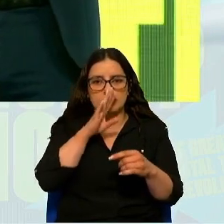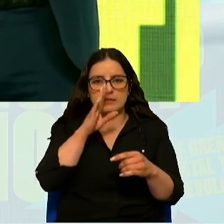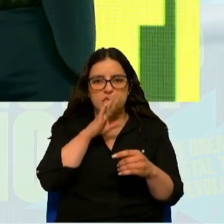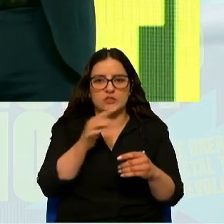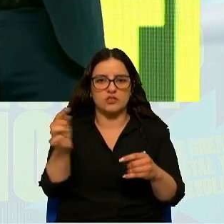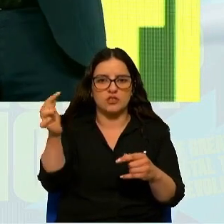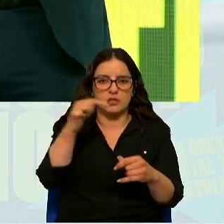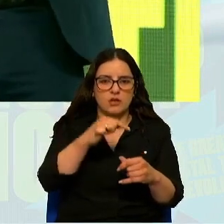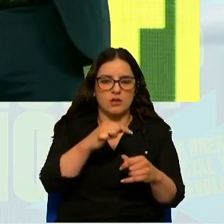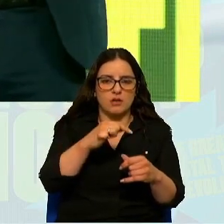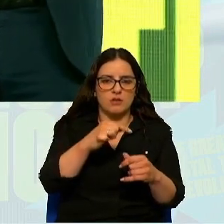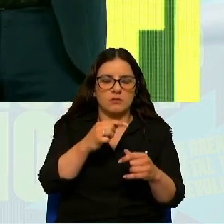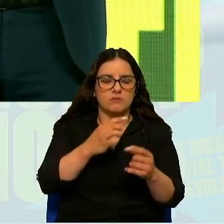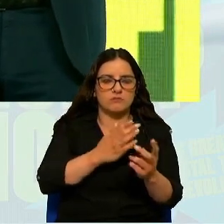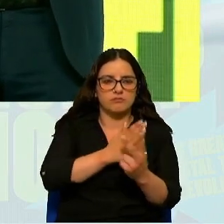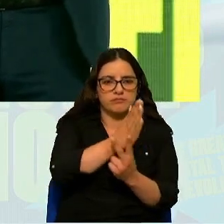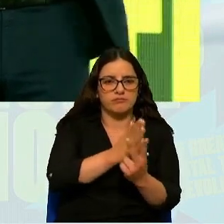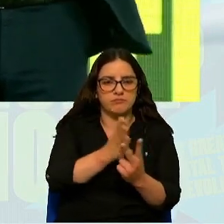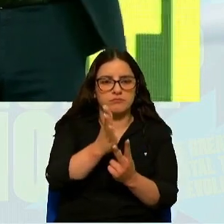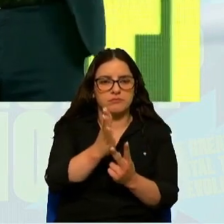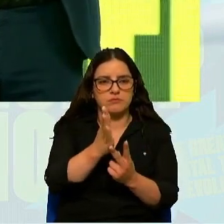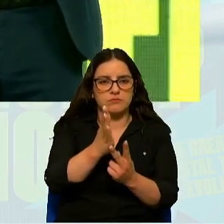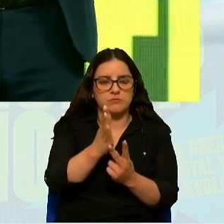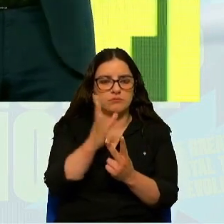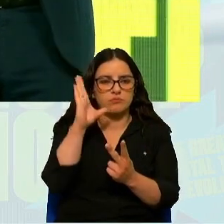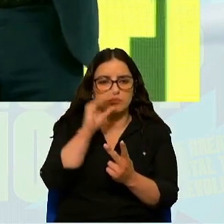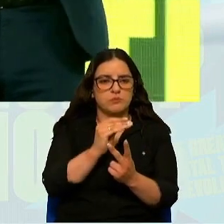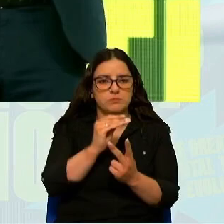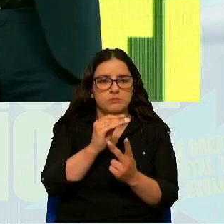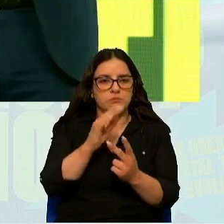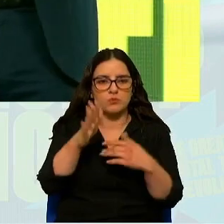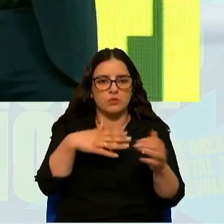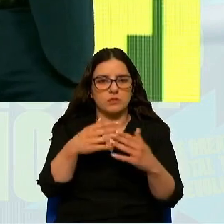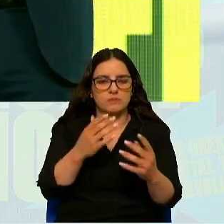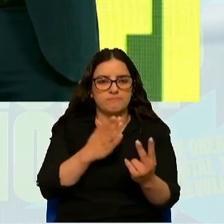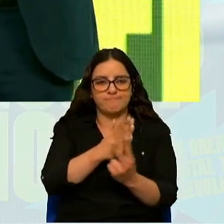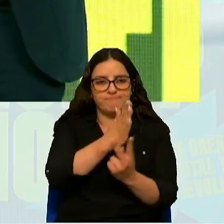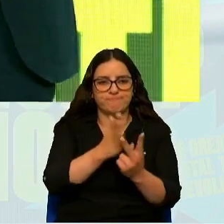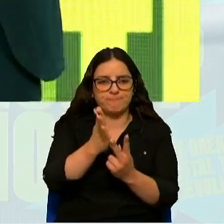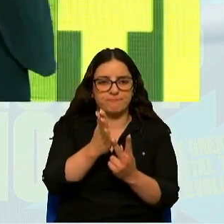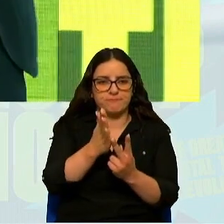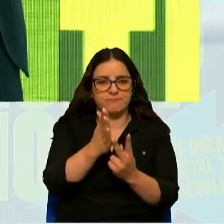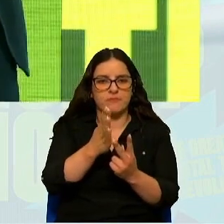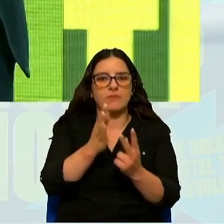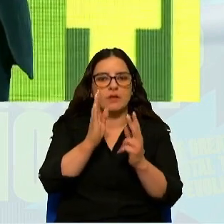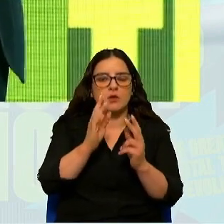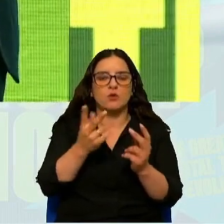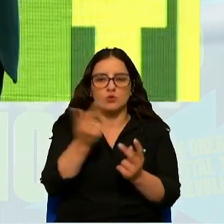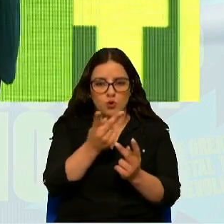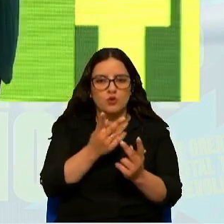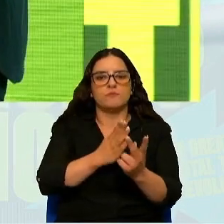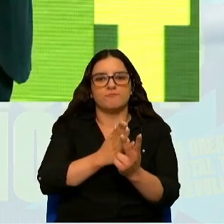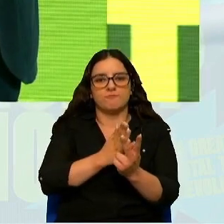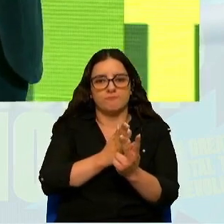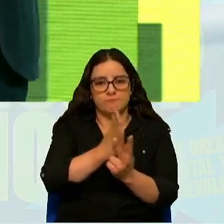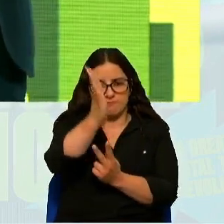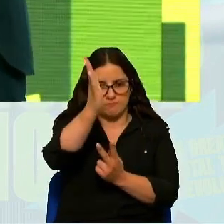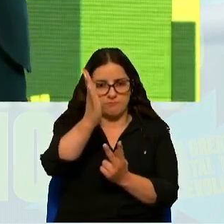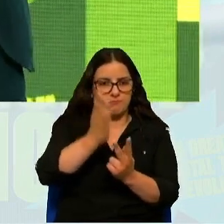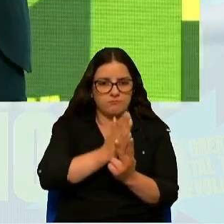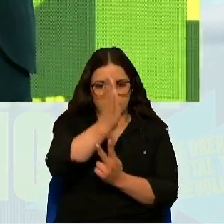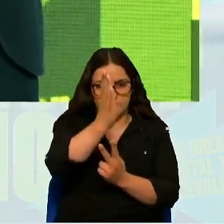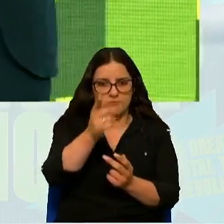very important. If there are two directions, he doesn't need to choose. He can follow both directions, and then it